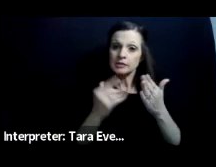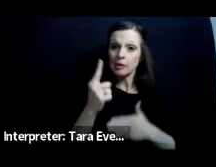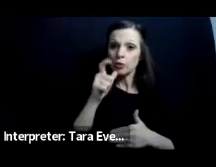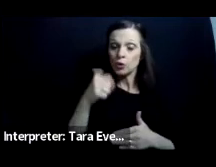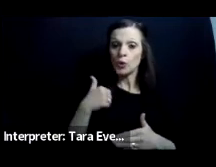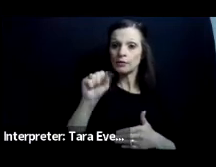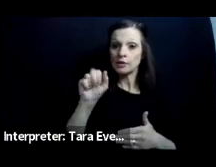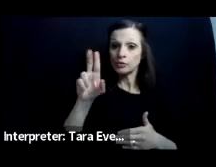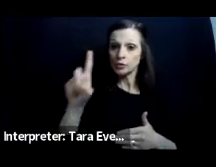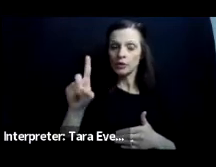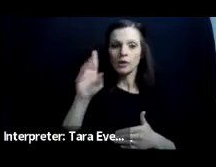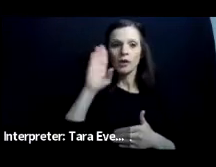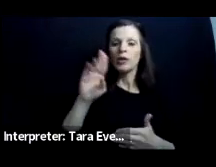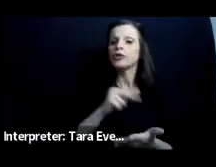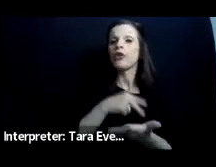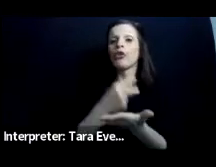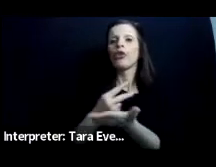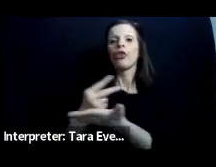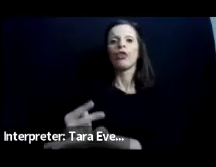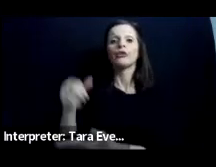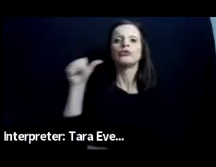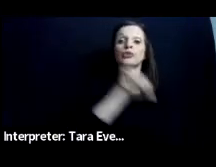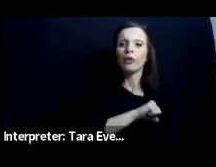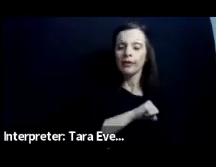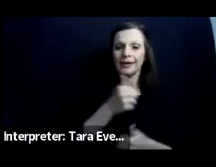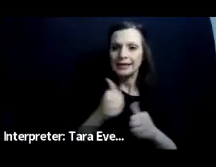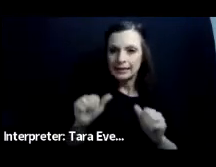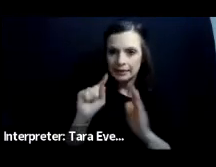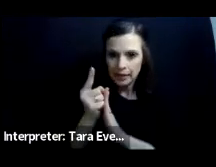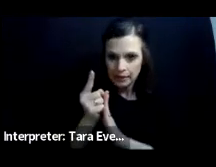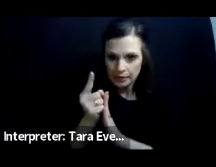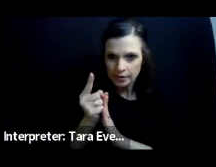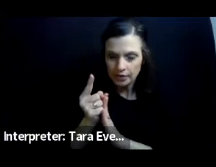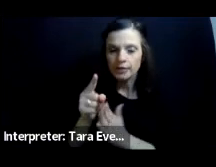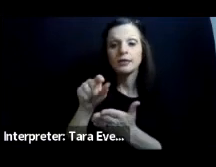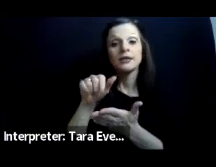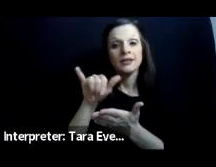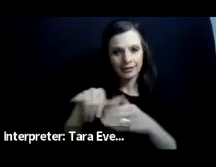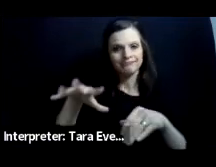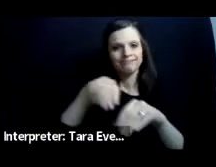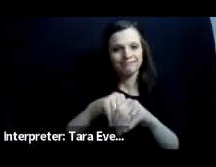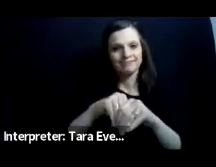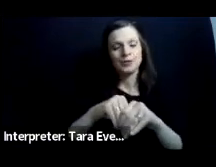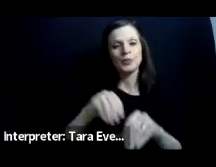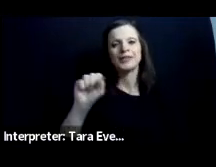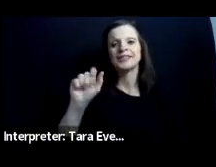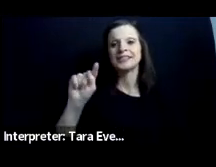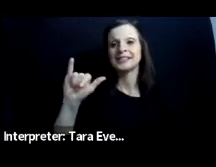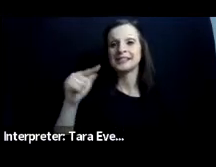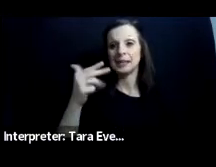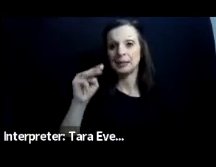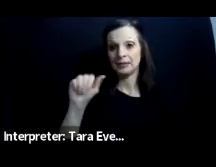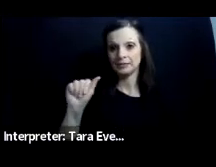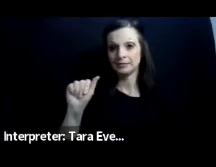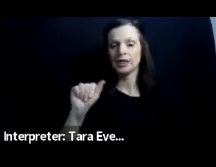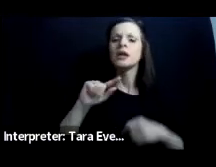fall over drunk at any minute is part of the stigma, all right? When we're talking about